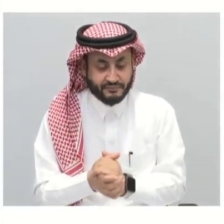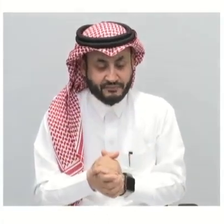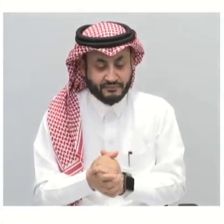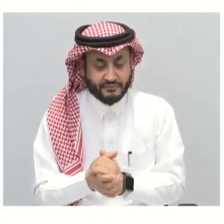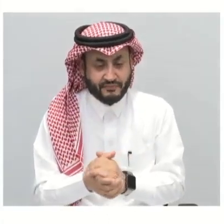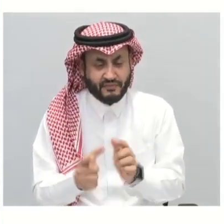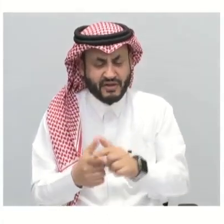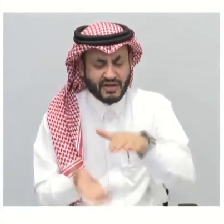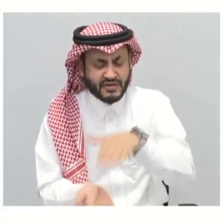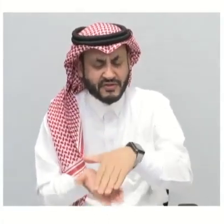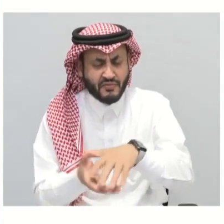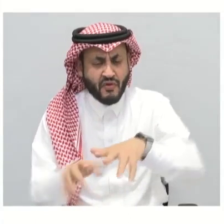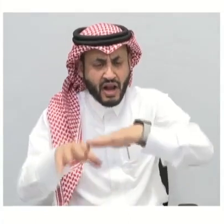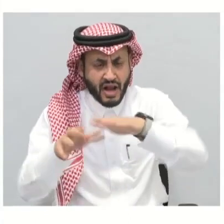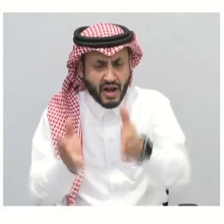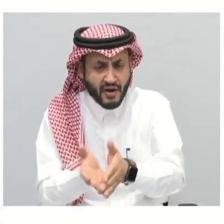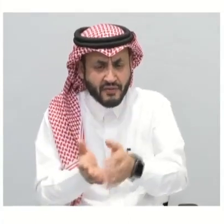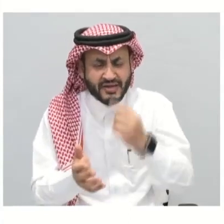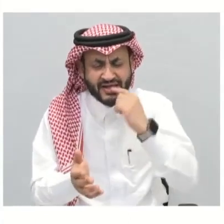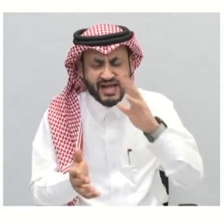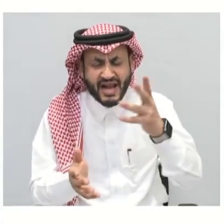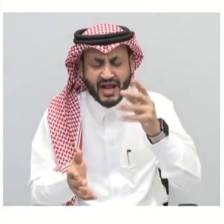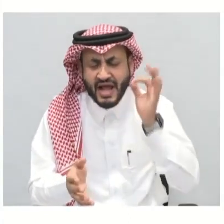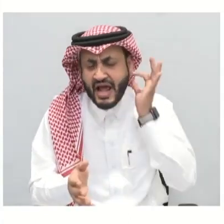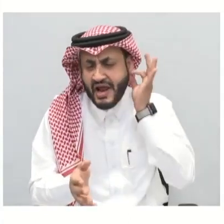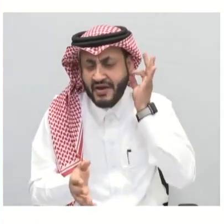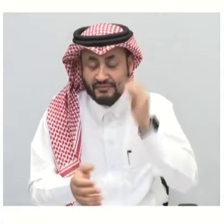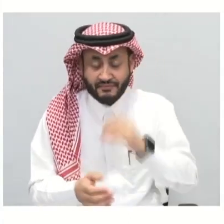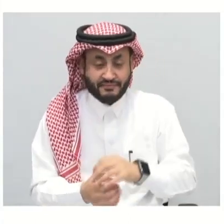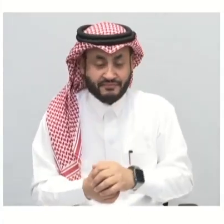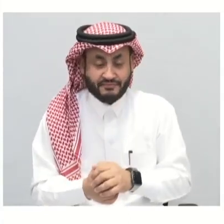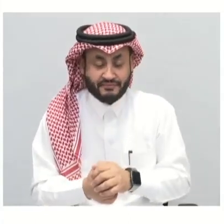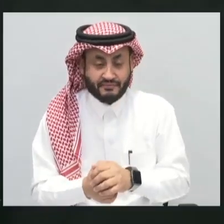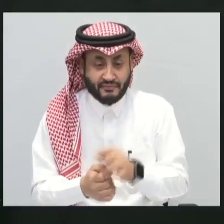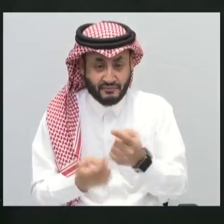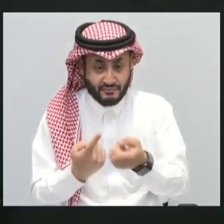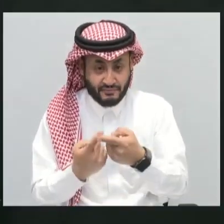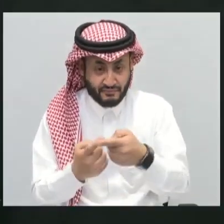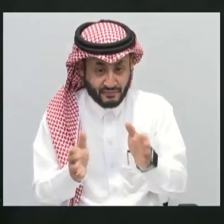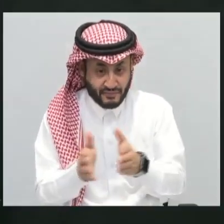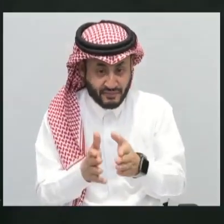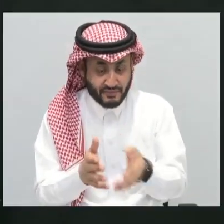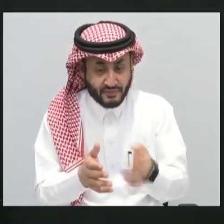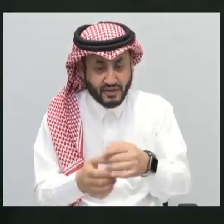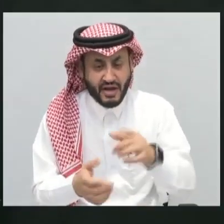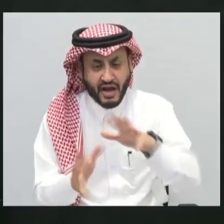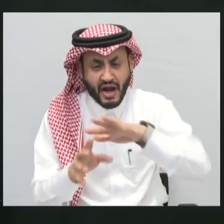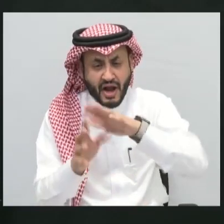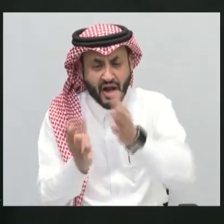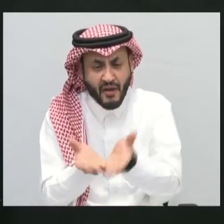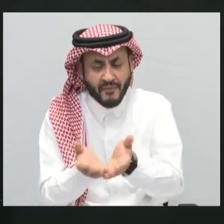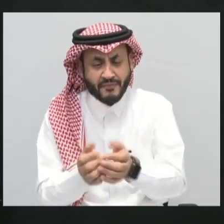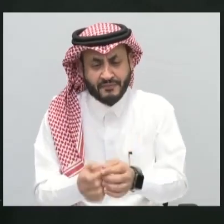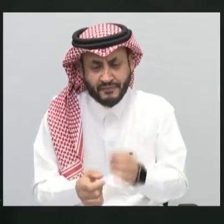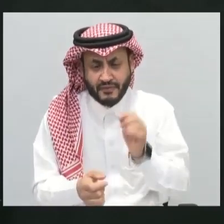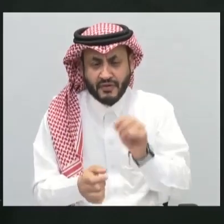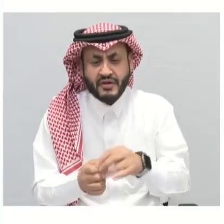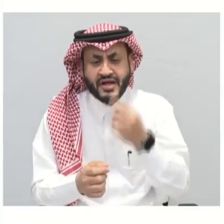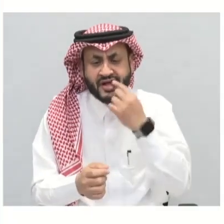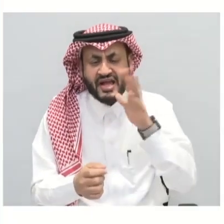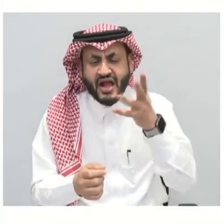has small round gold earrings. She has small round gold earrings.